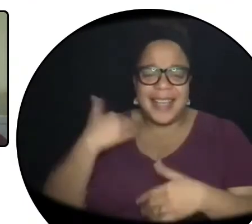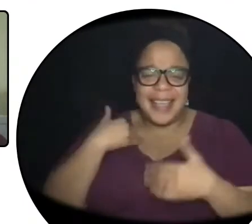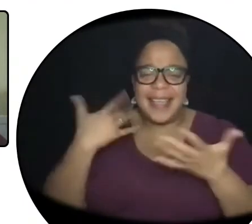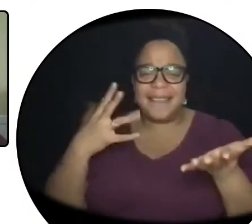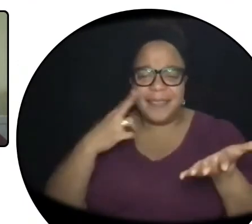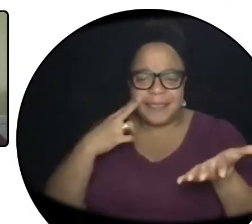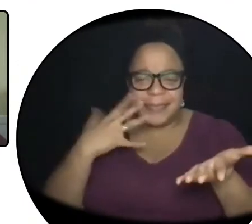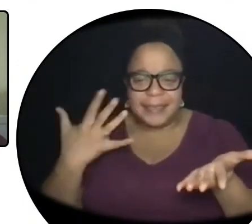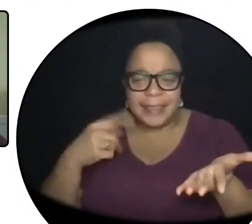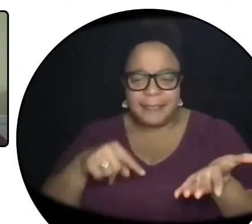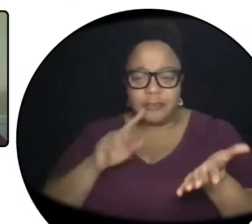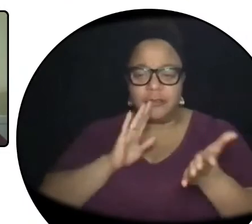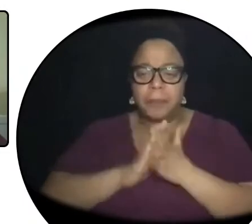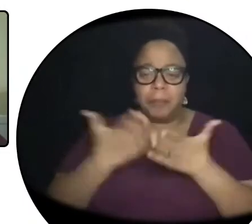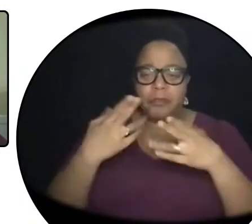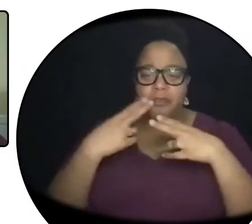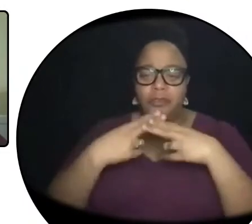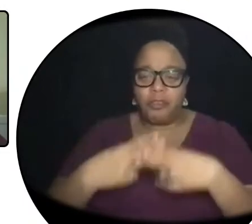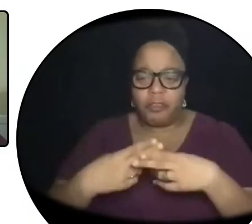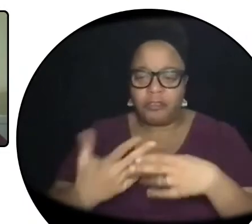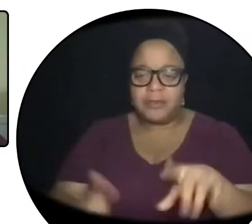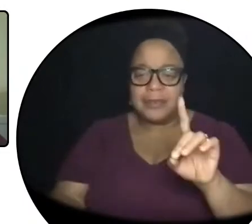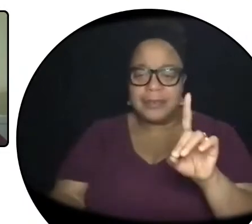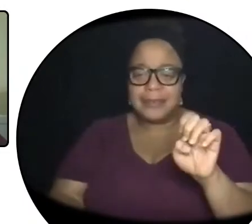addresses the ways in which